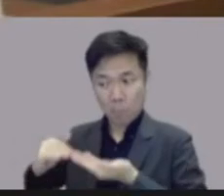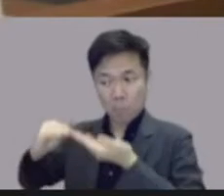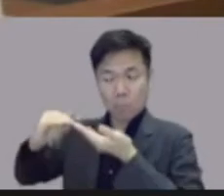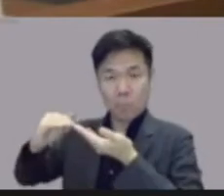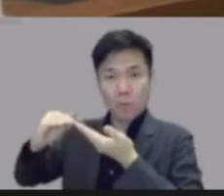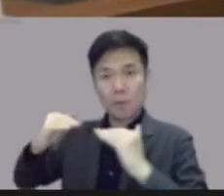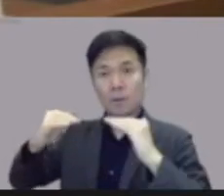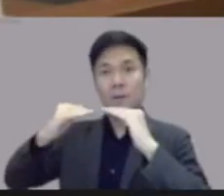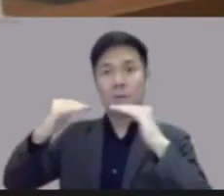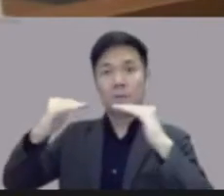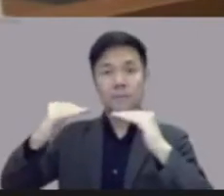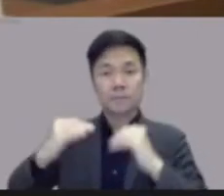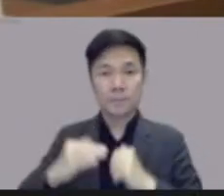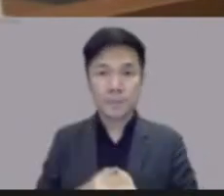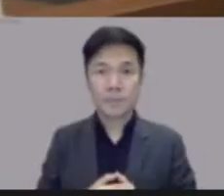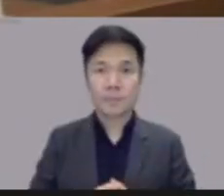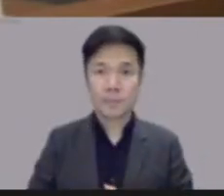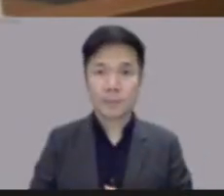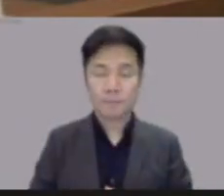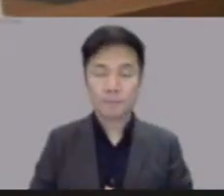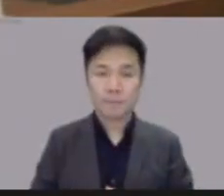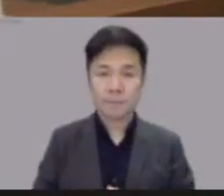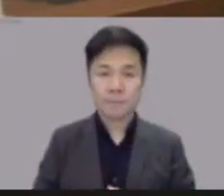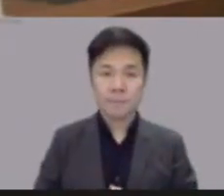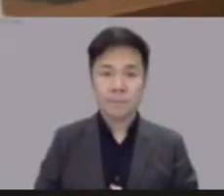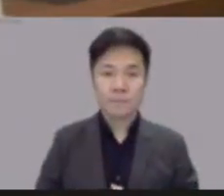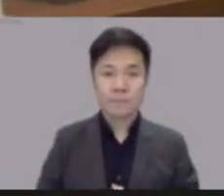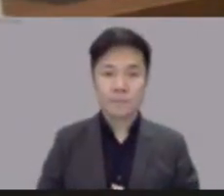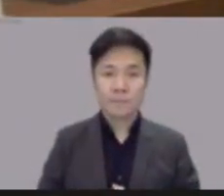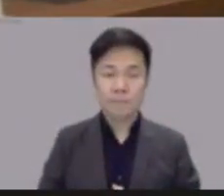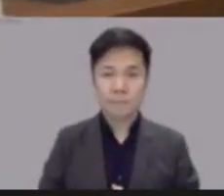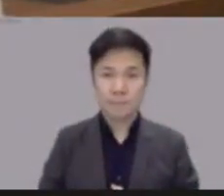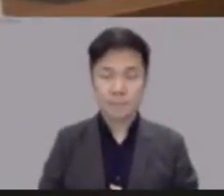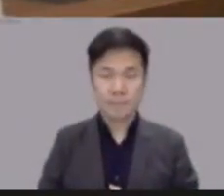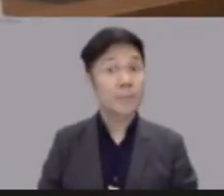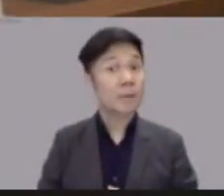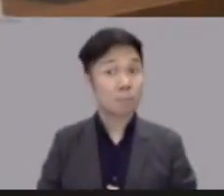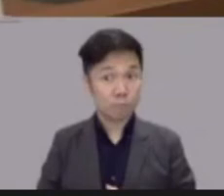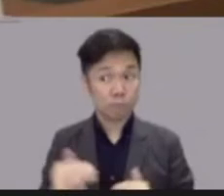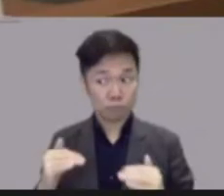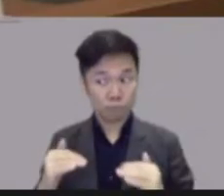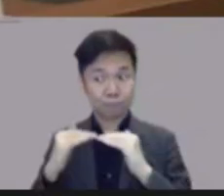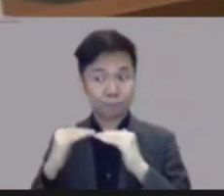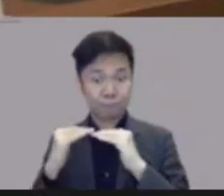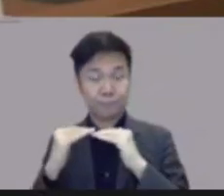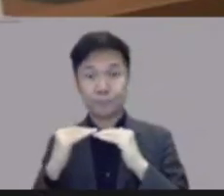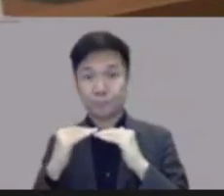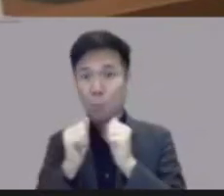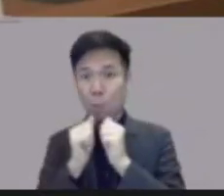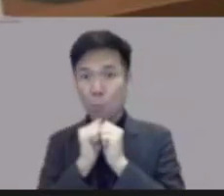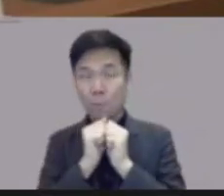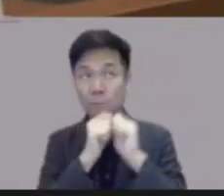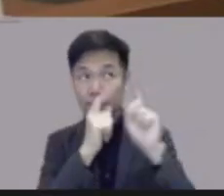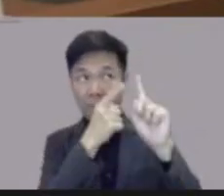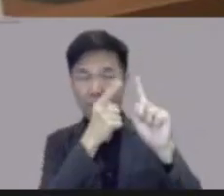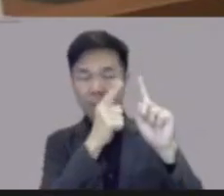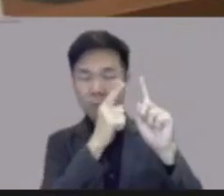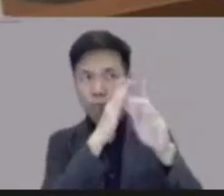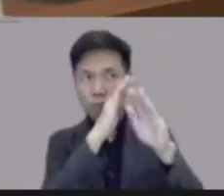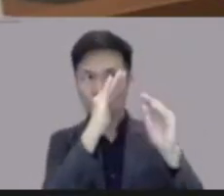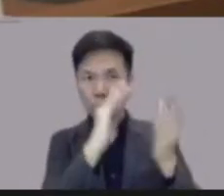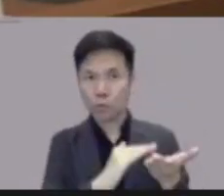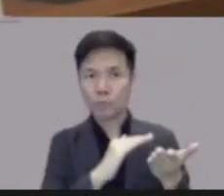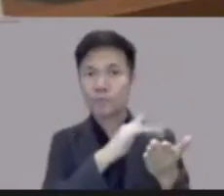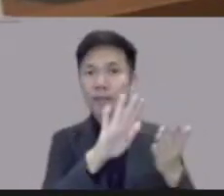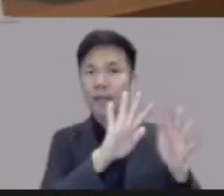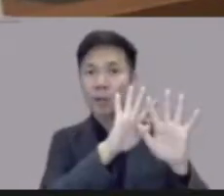mitigate and adaptation adopted tilt climate a change during the copper